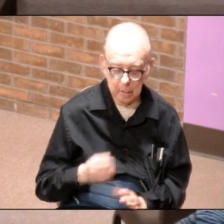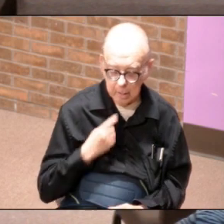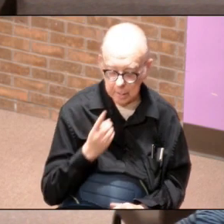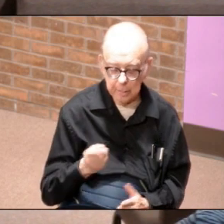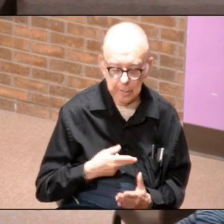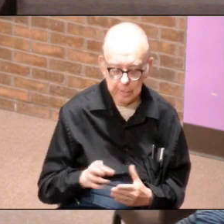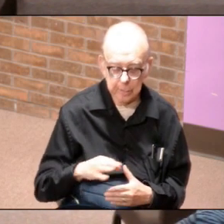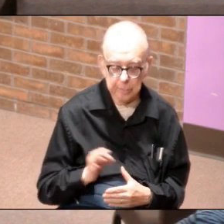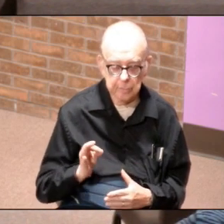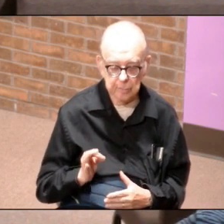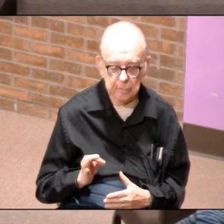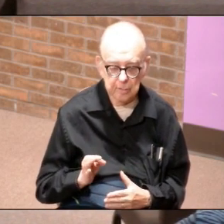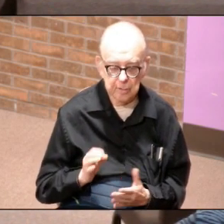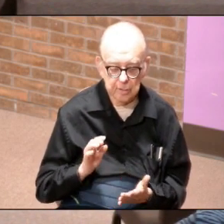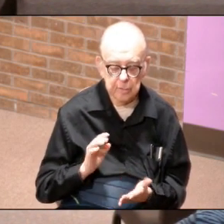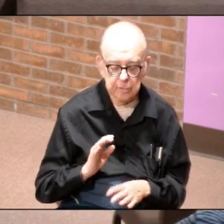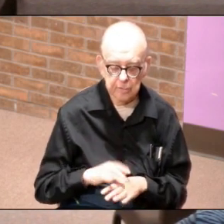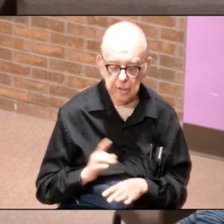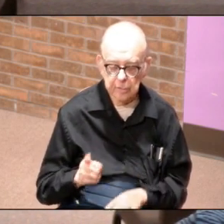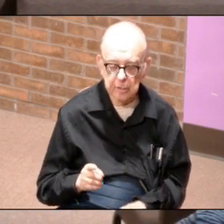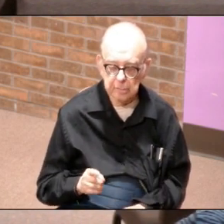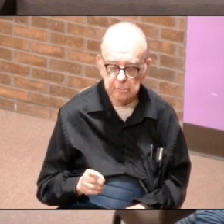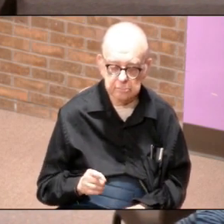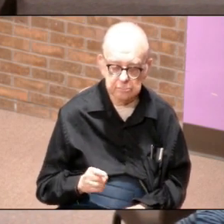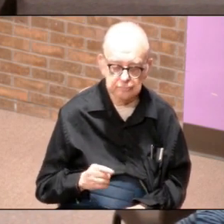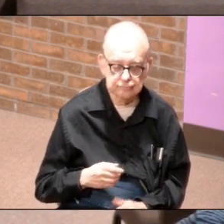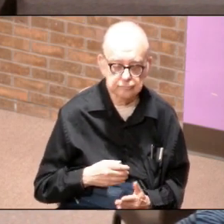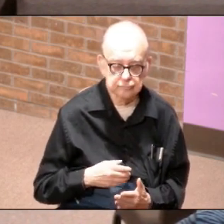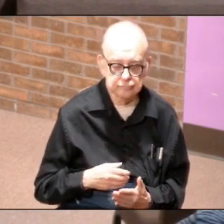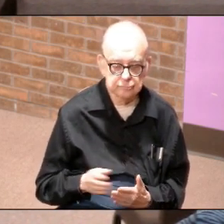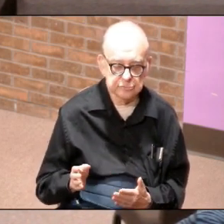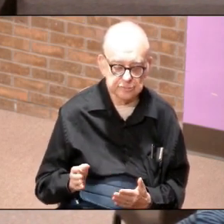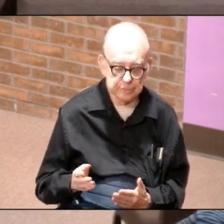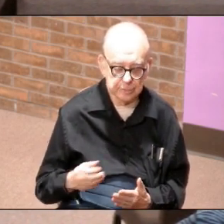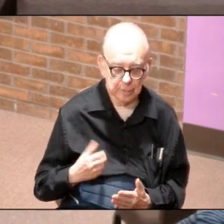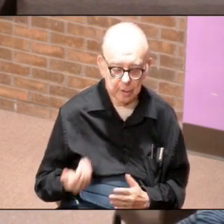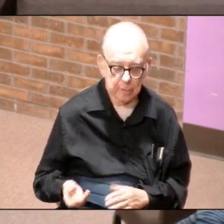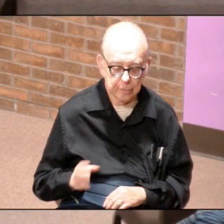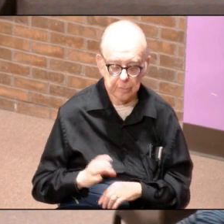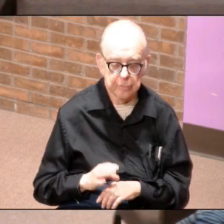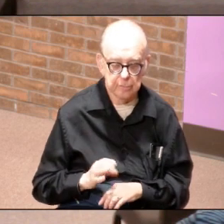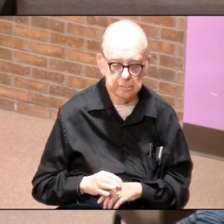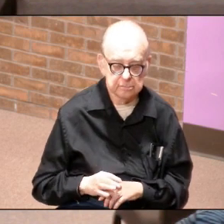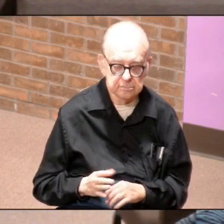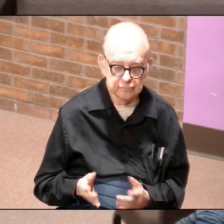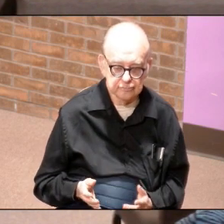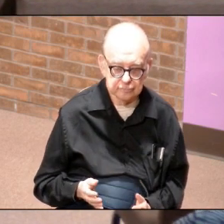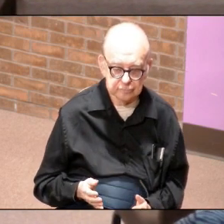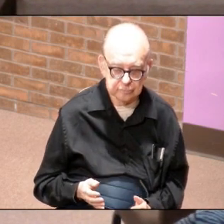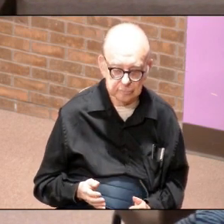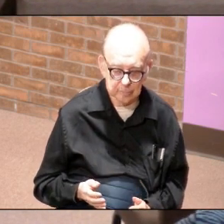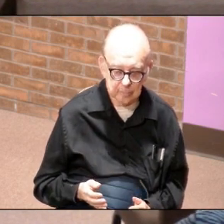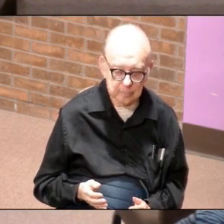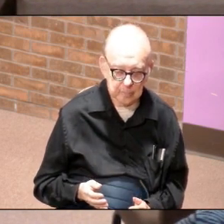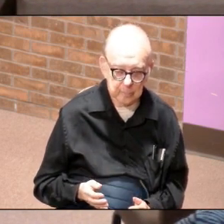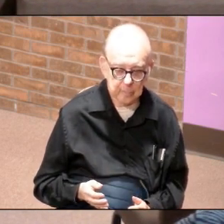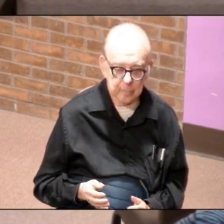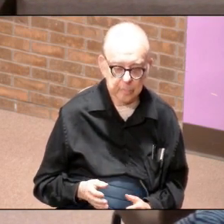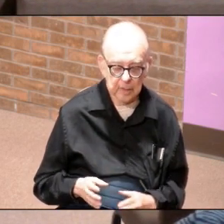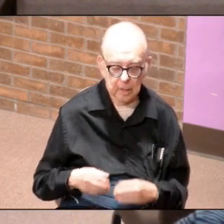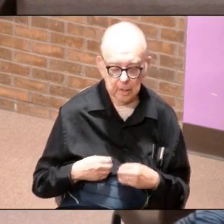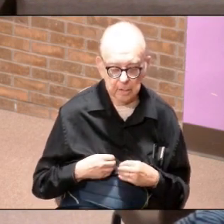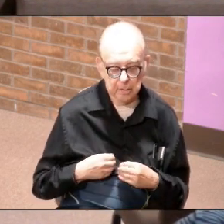the Holy Spirit tugging on them. Send them to Calvary Baptist Church on November the 7th at